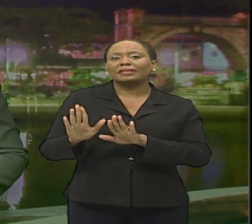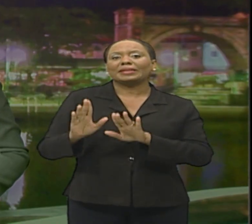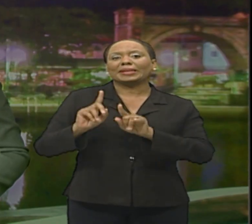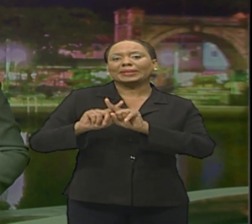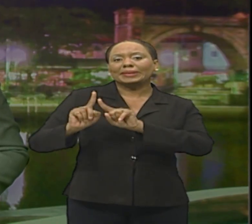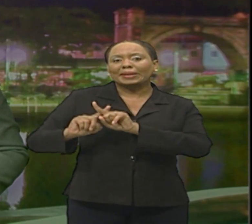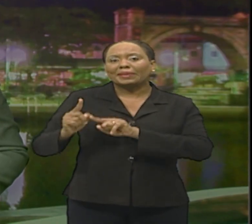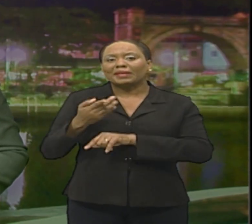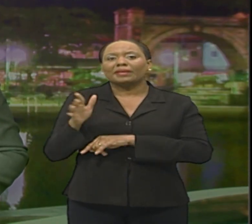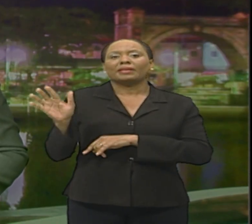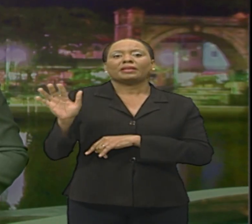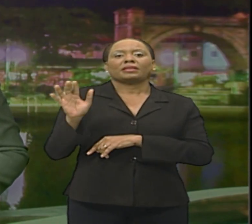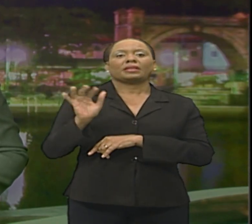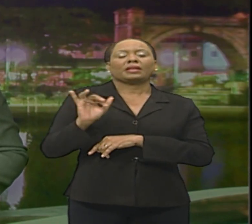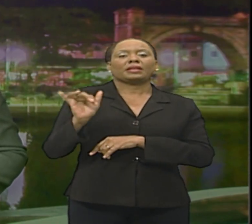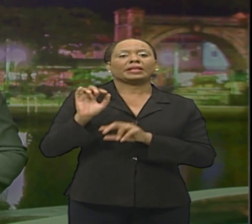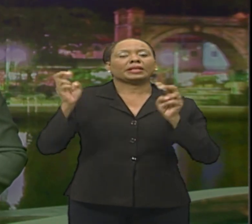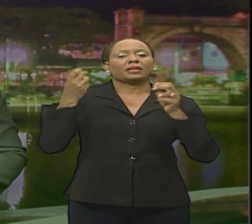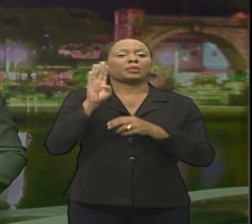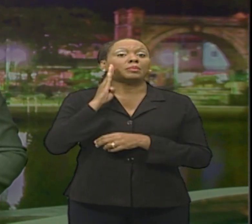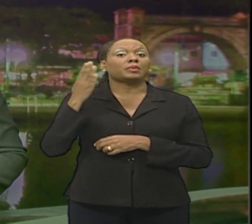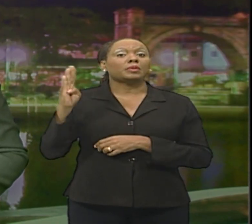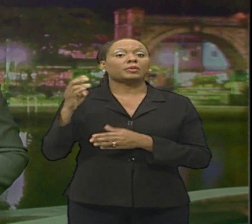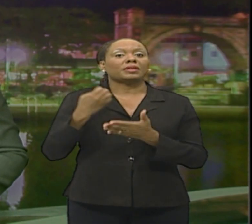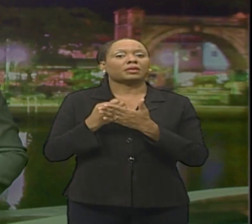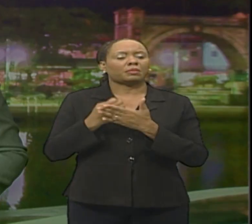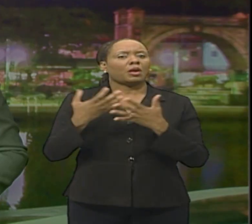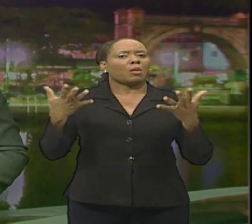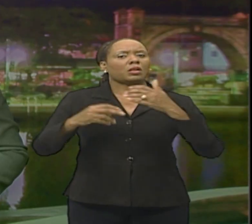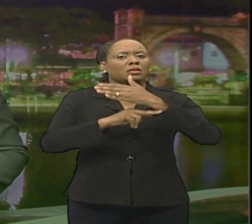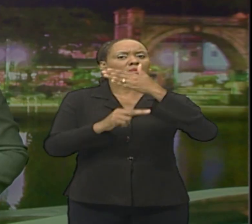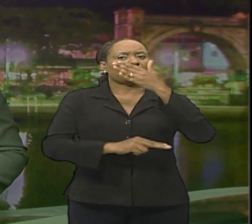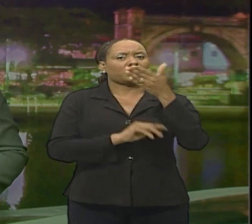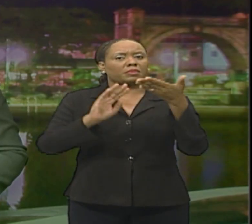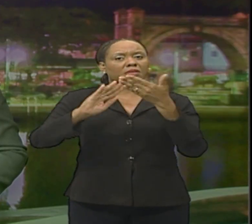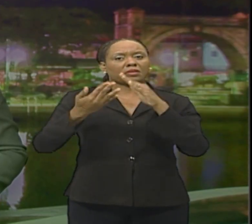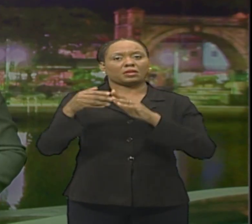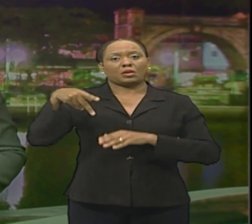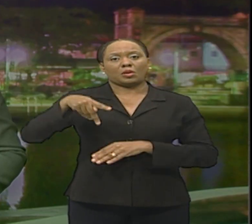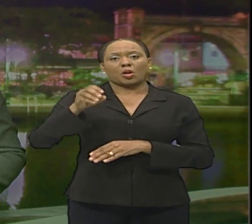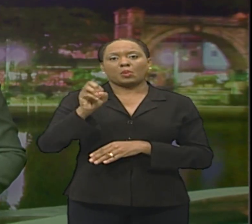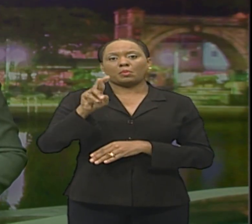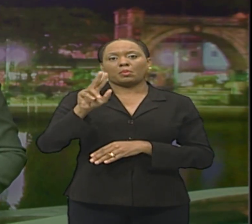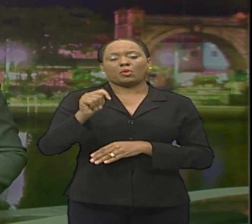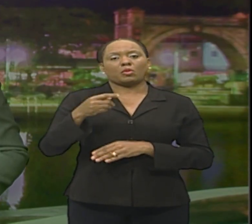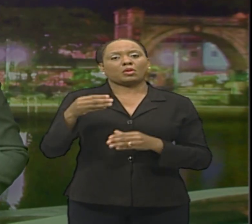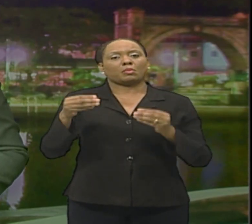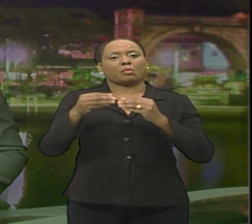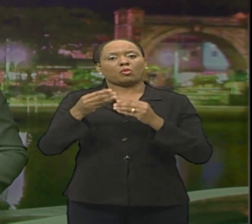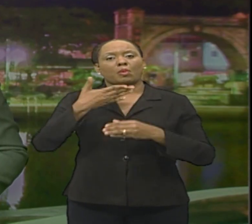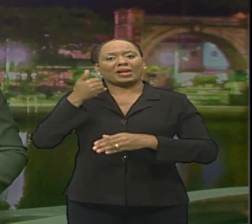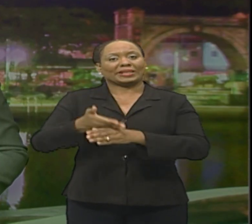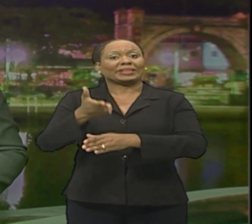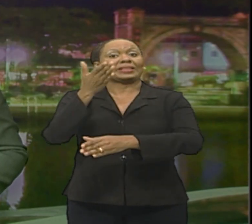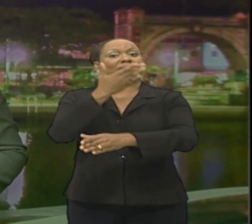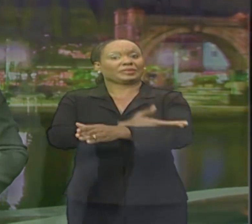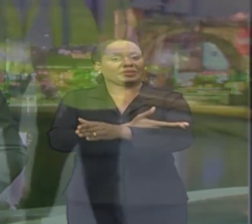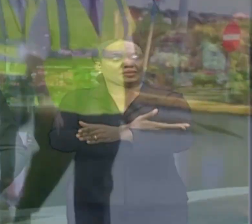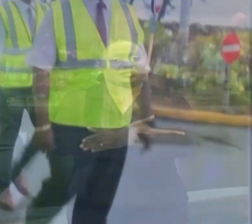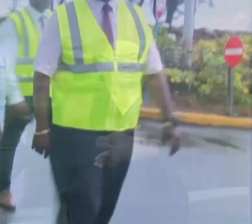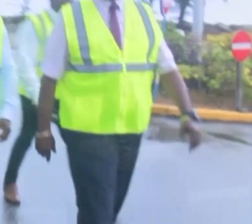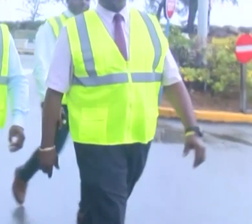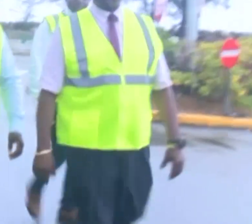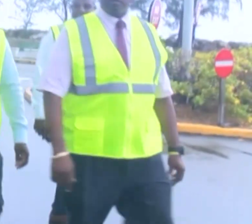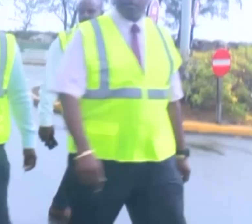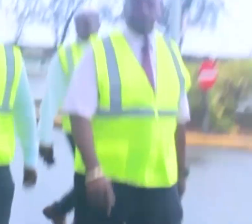Kirk Humphrey, intends to make the Bridgetown port even more efficient and a leader in the Caribbean ports. Speaking after touring the